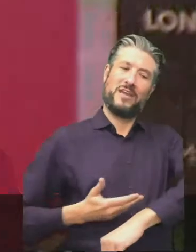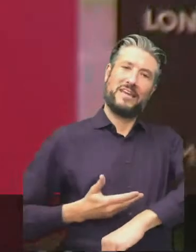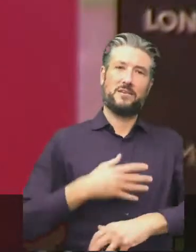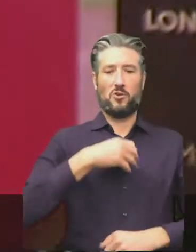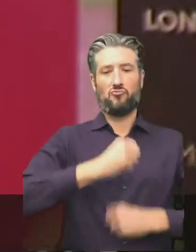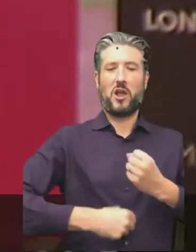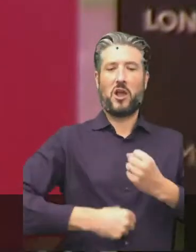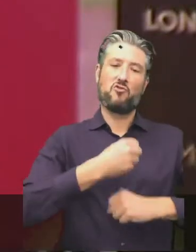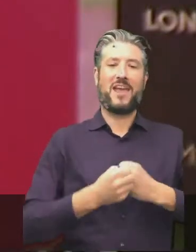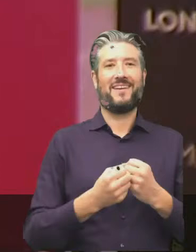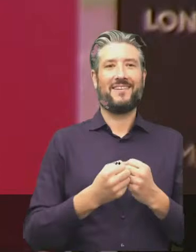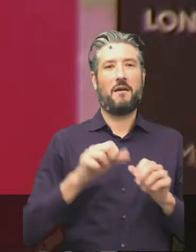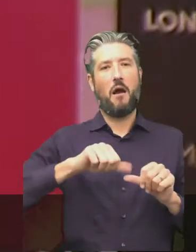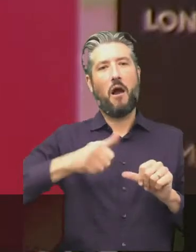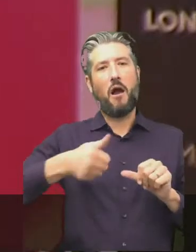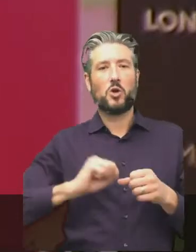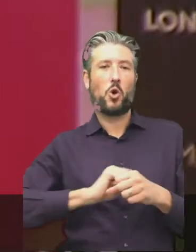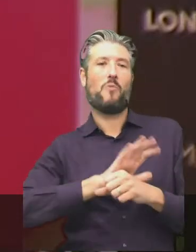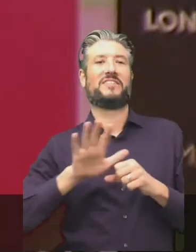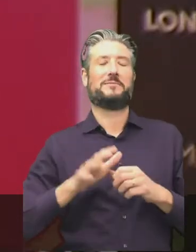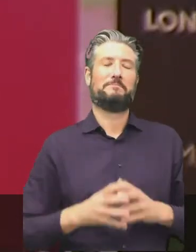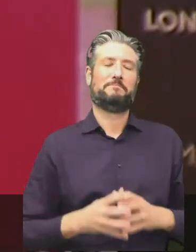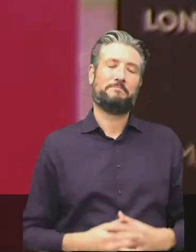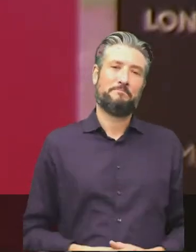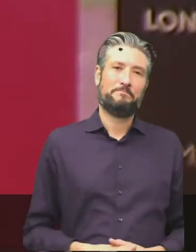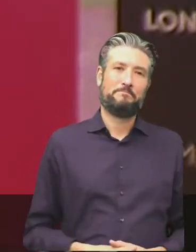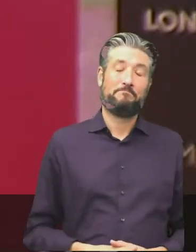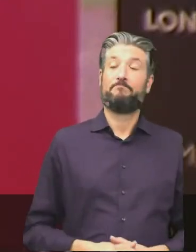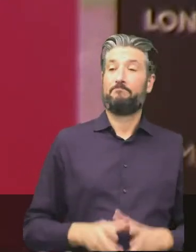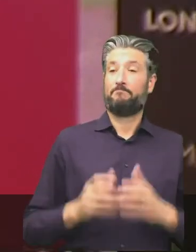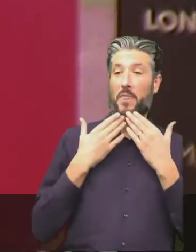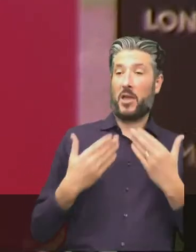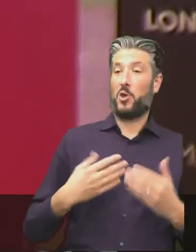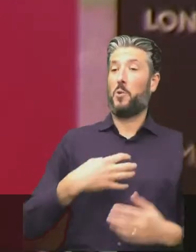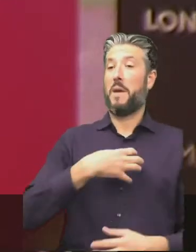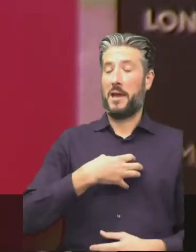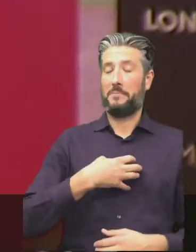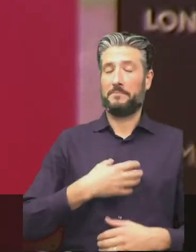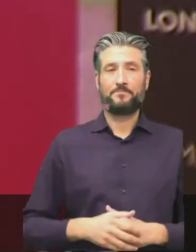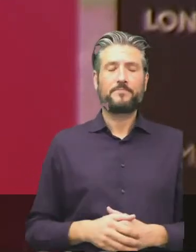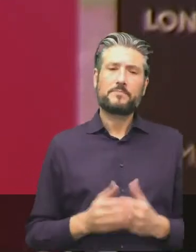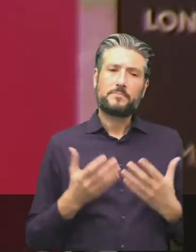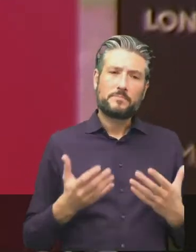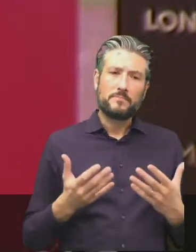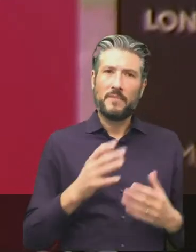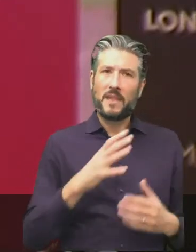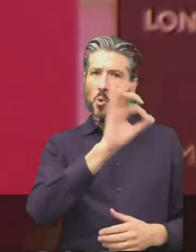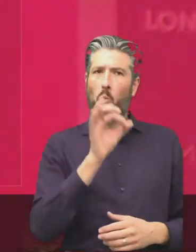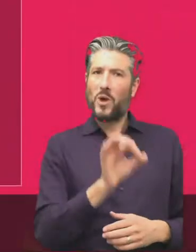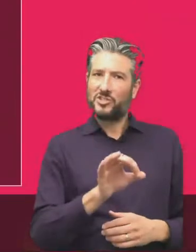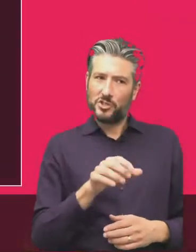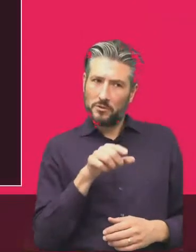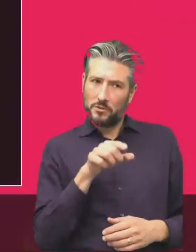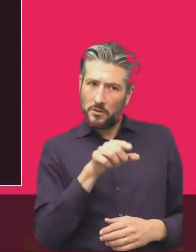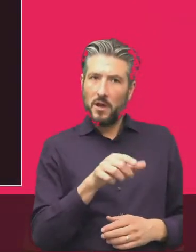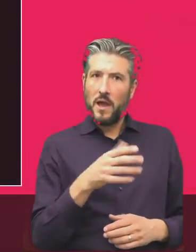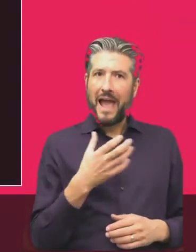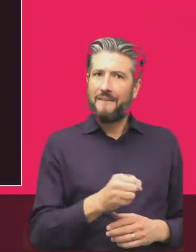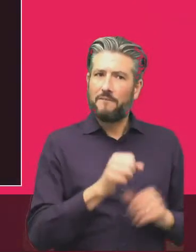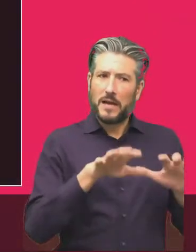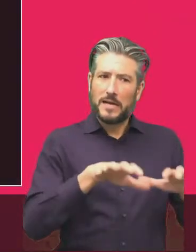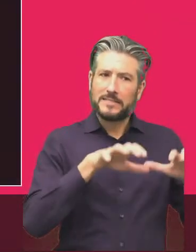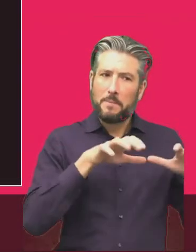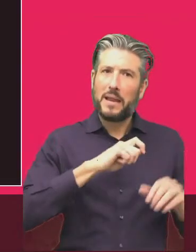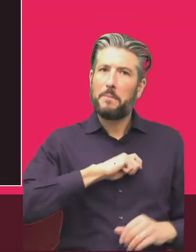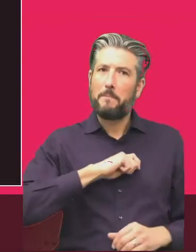Thank you, Mr. Mayor. I have an indication from Assembly Member Caroline Pigeon. Would you please want to go ahead